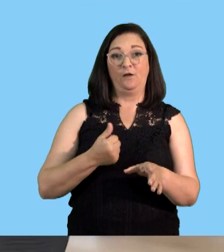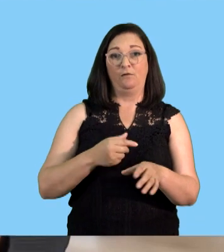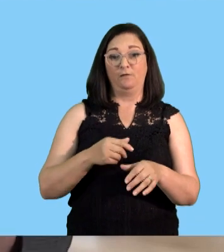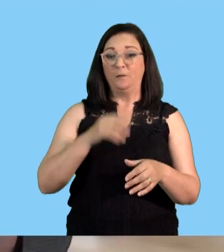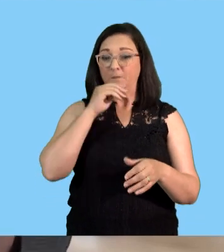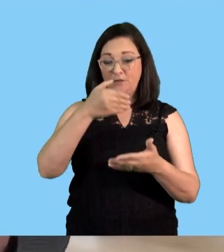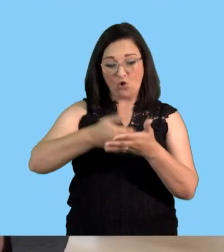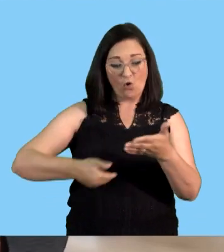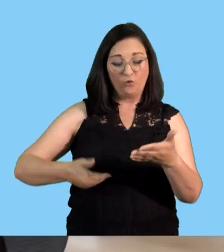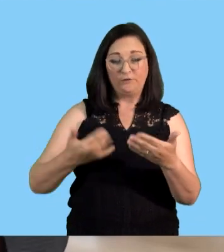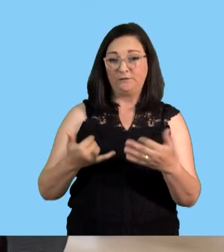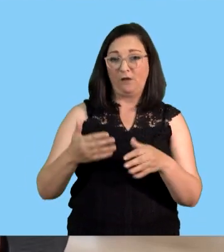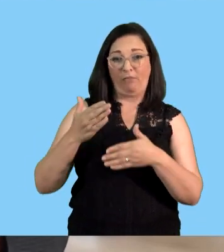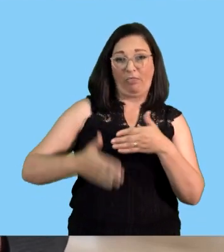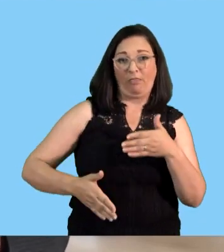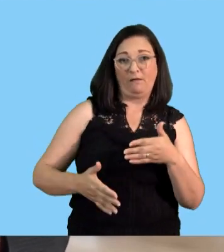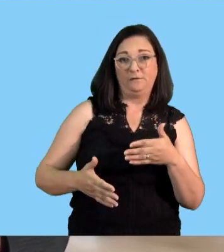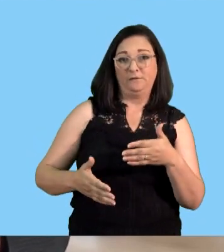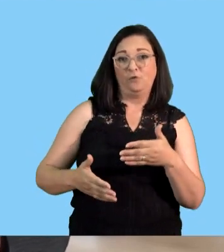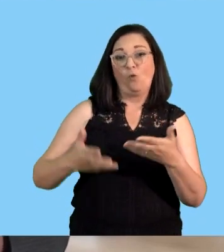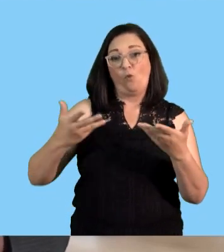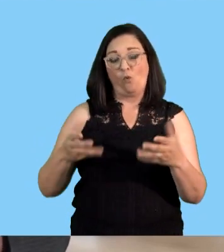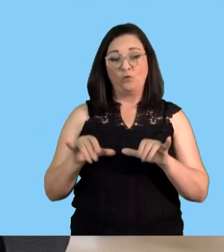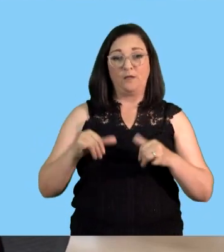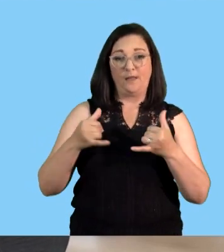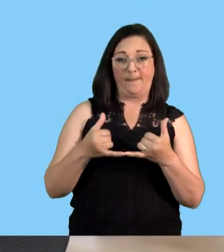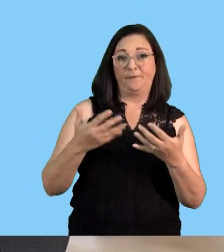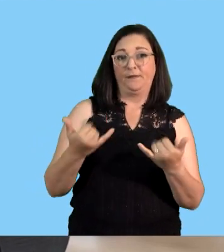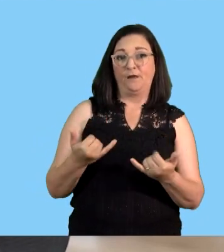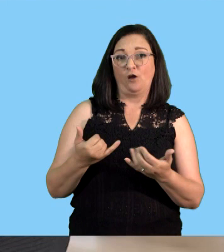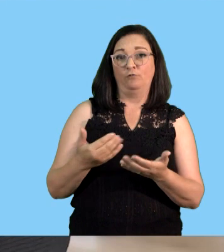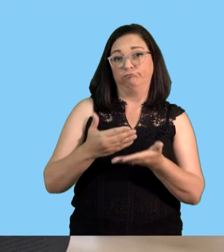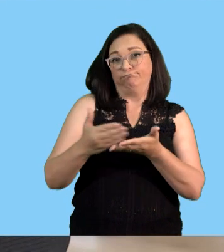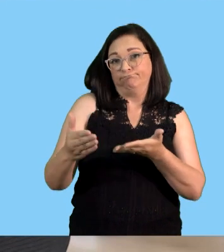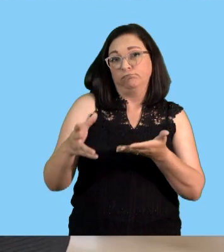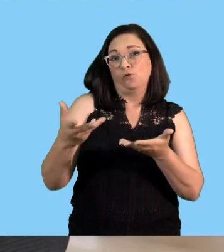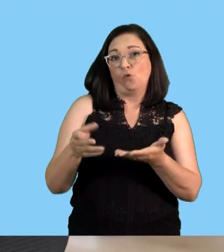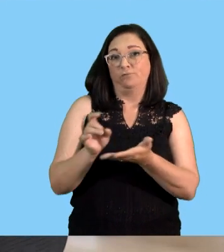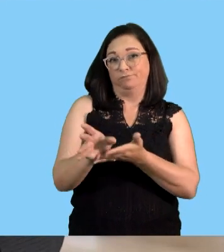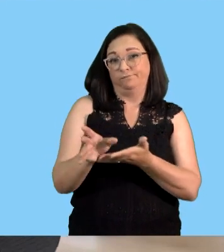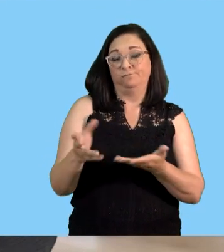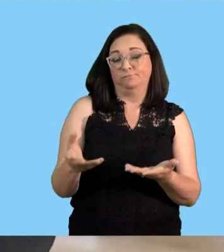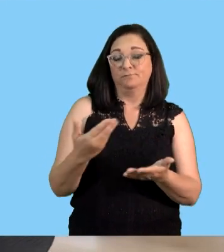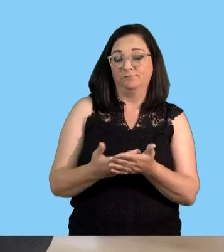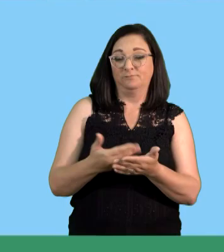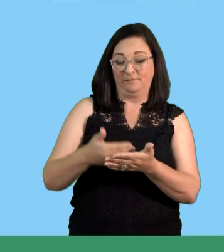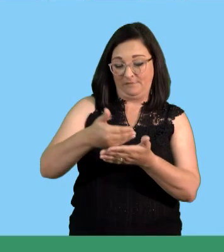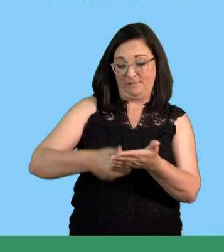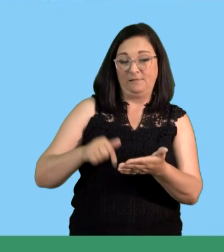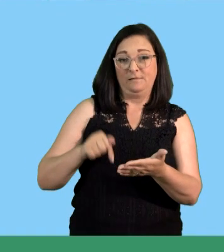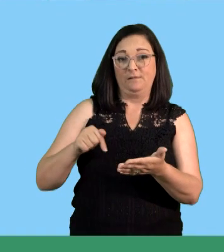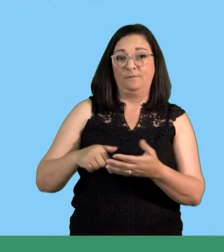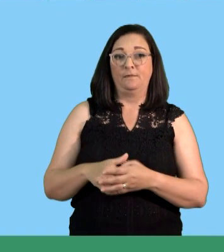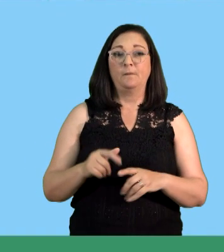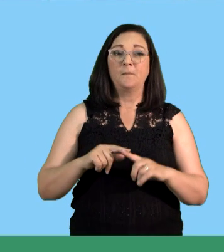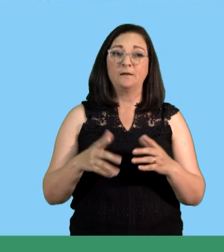resign, the duration has come to an end, the employer retrenches, the employer also dismisses. Right.